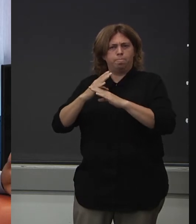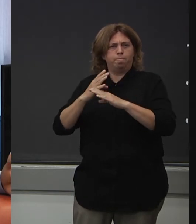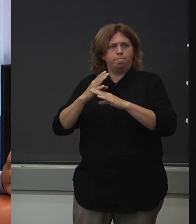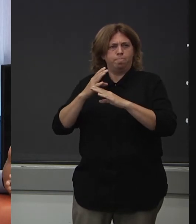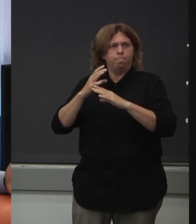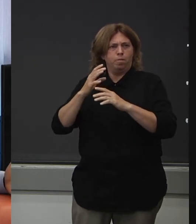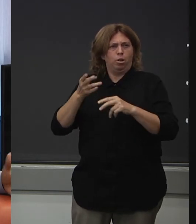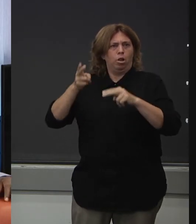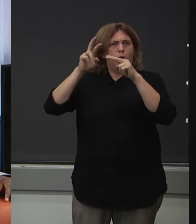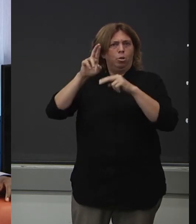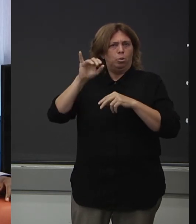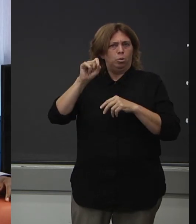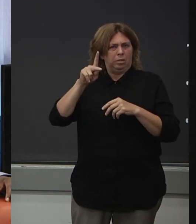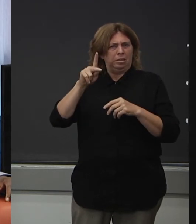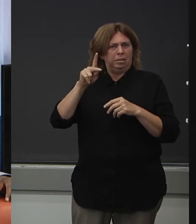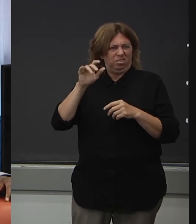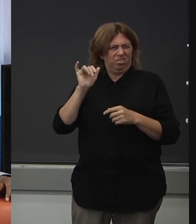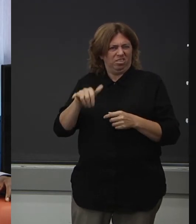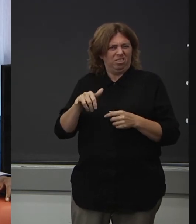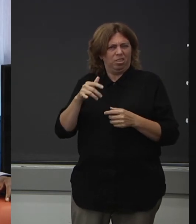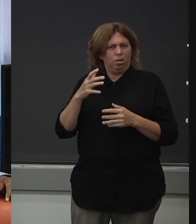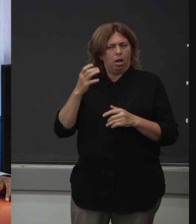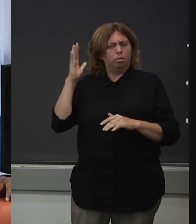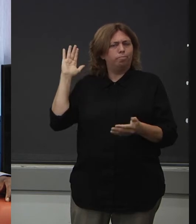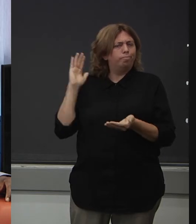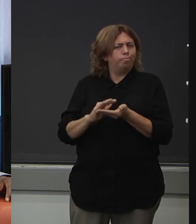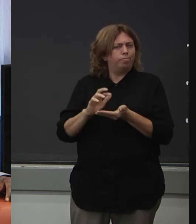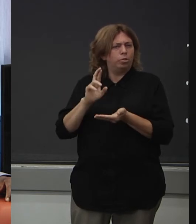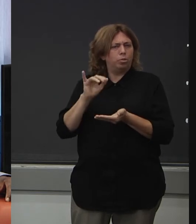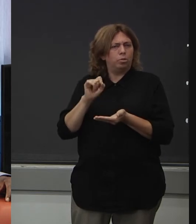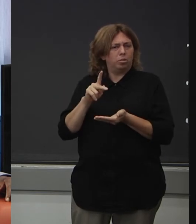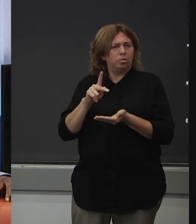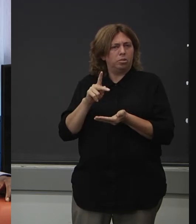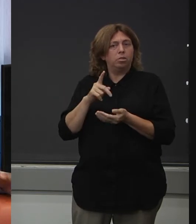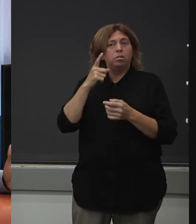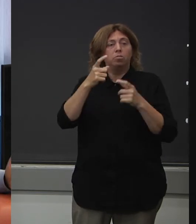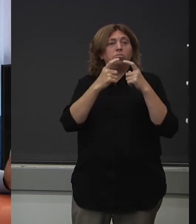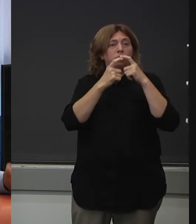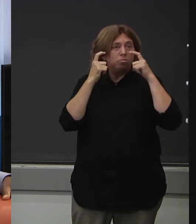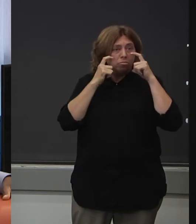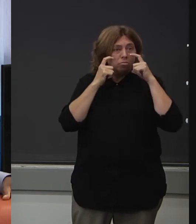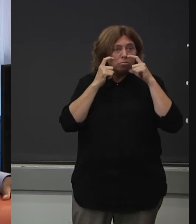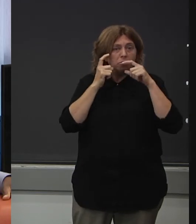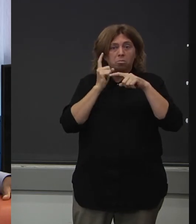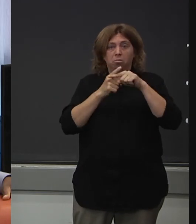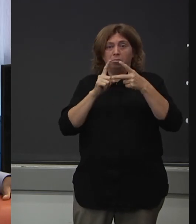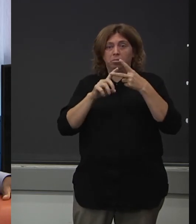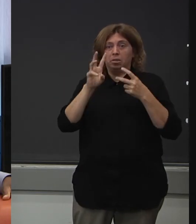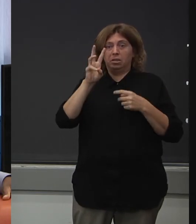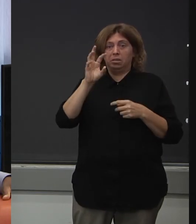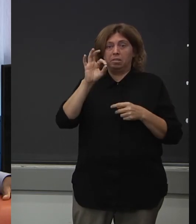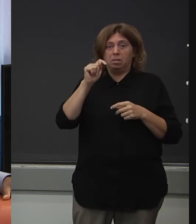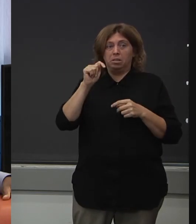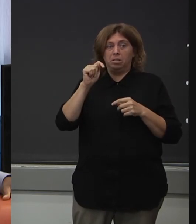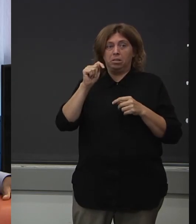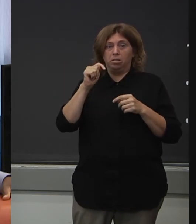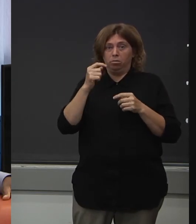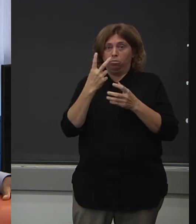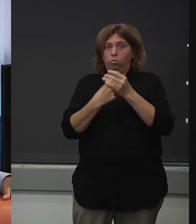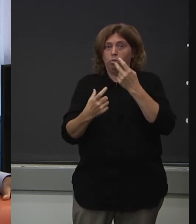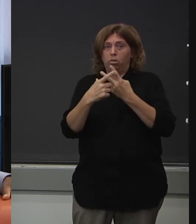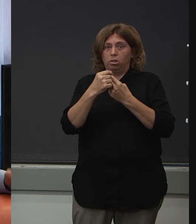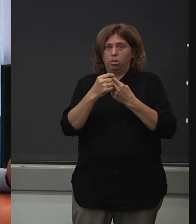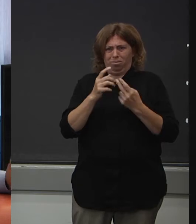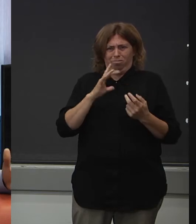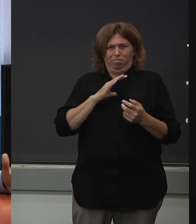face shield, a face covering, and maintain 6 feet distance, the better. So it's